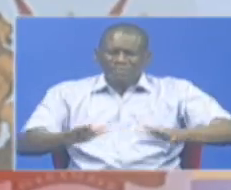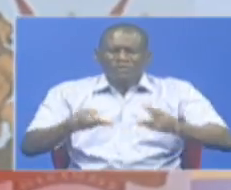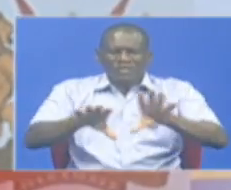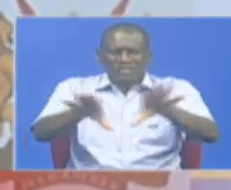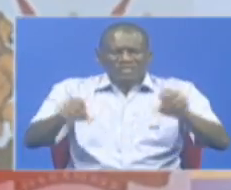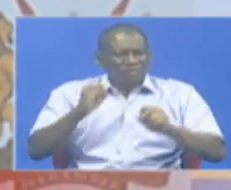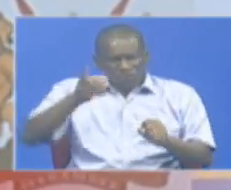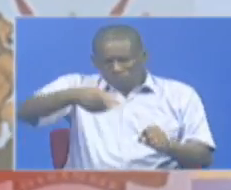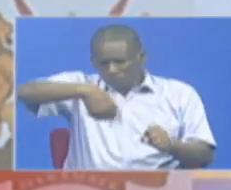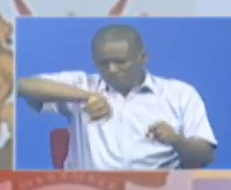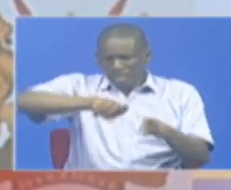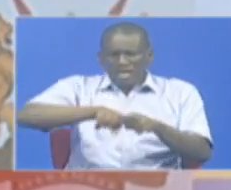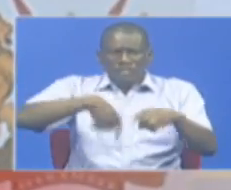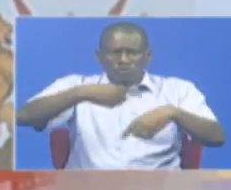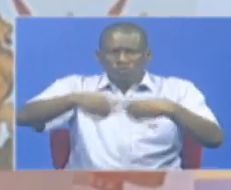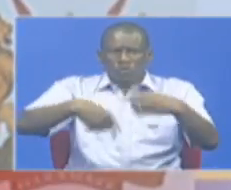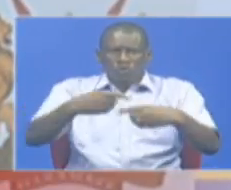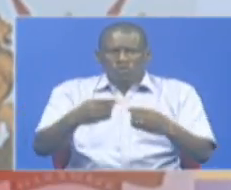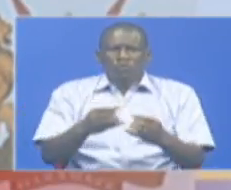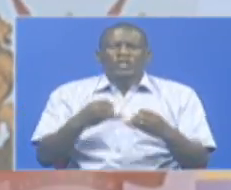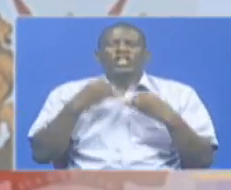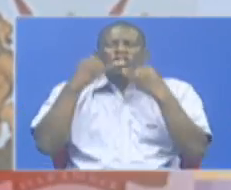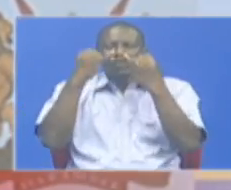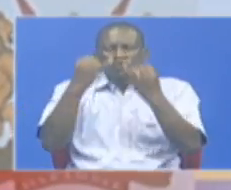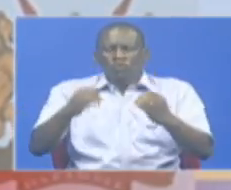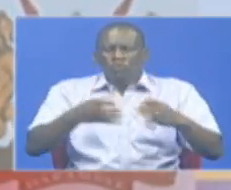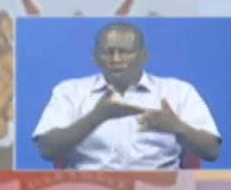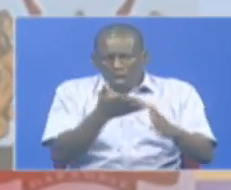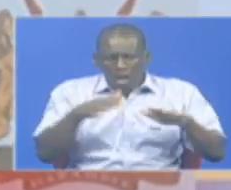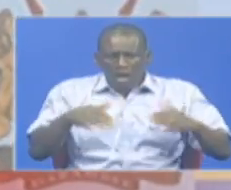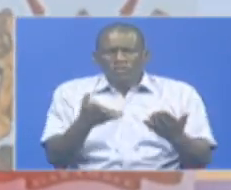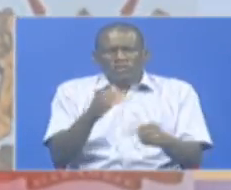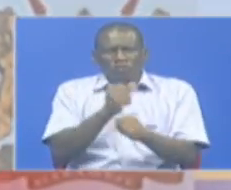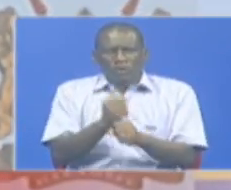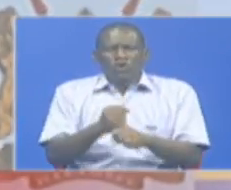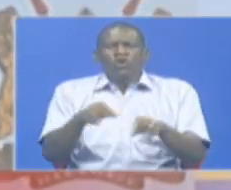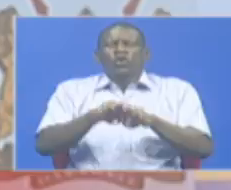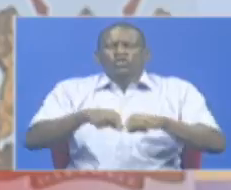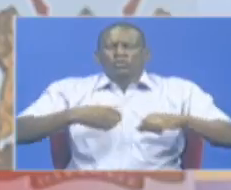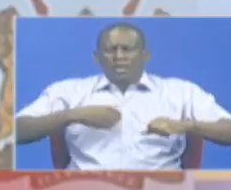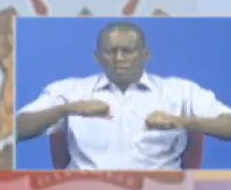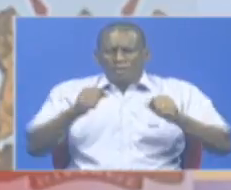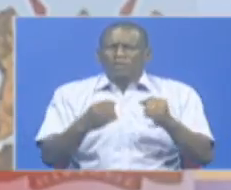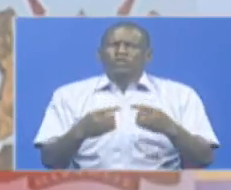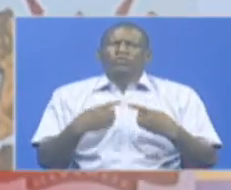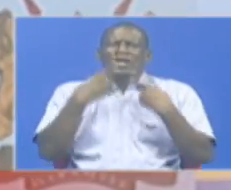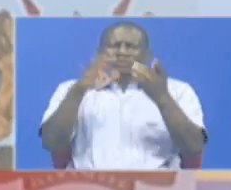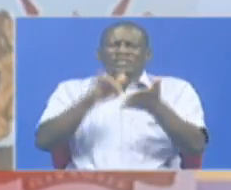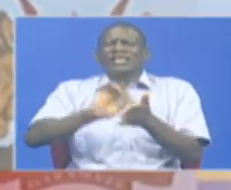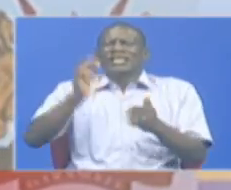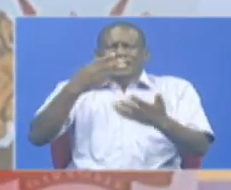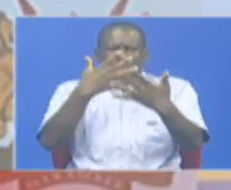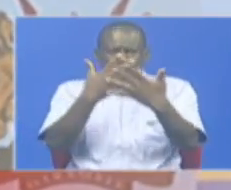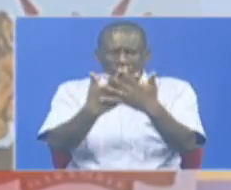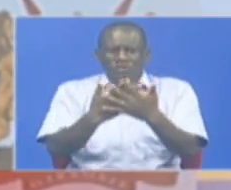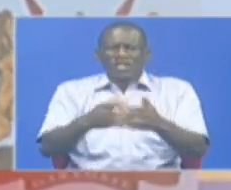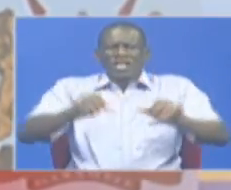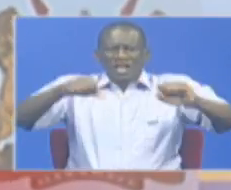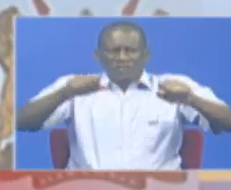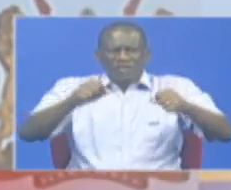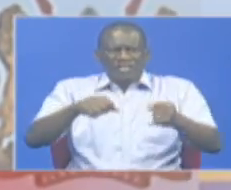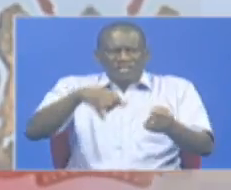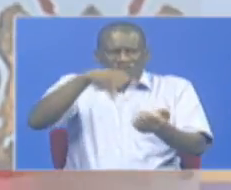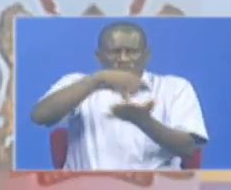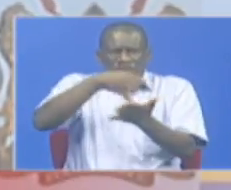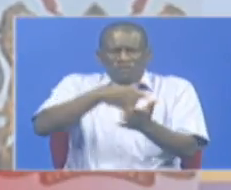as we continue, we shall appraise you of how that will work. I'm also pleased to announce that Kenya Prisons has agreed to engage and